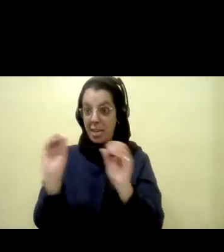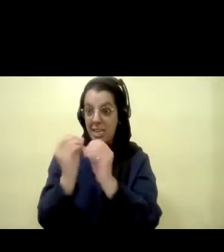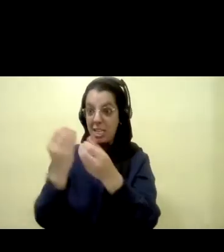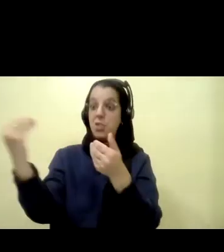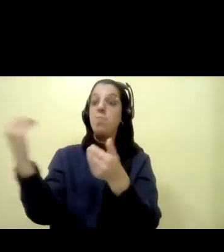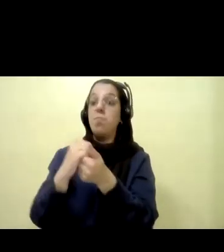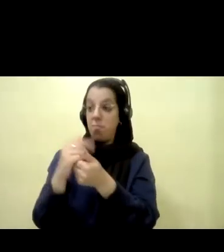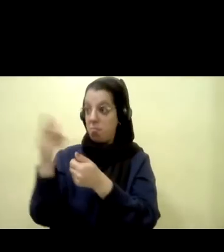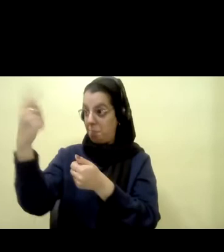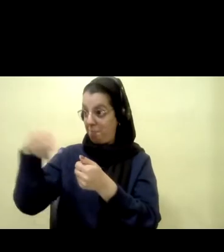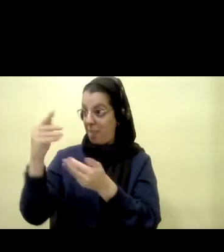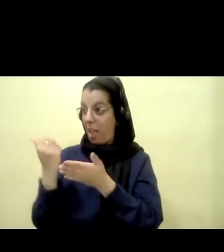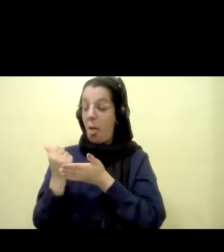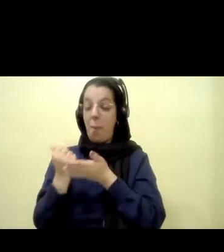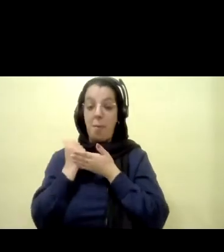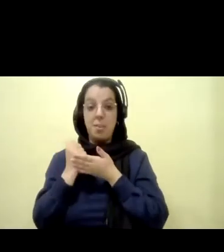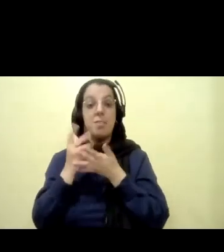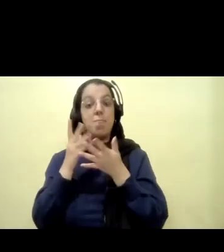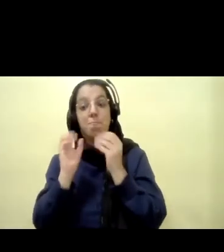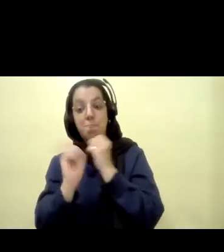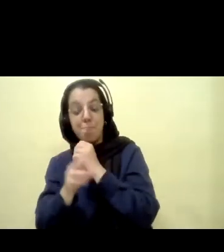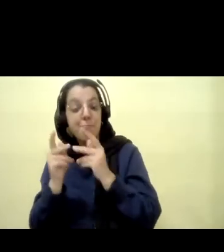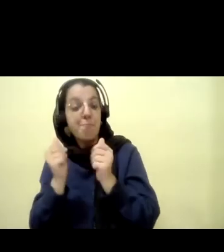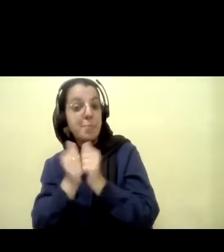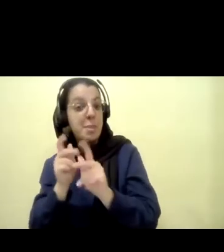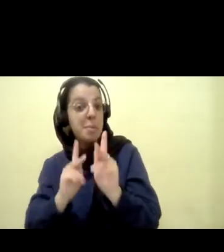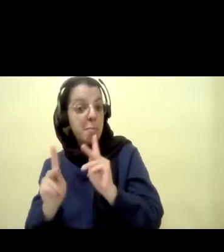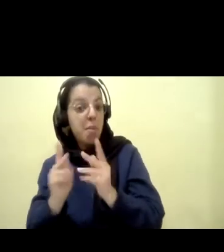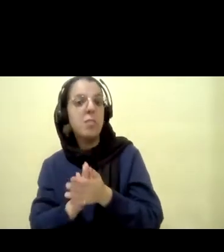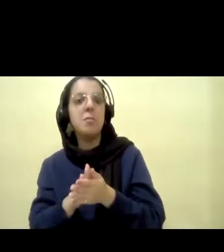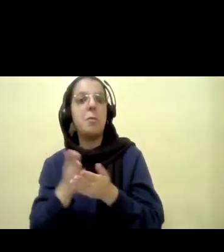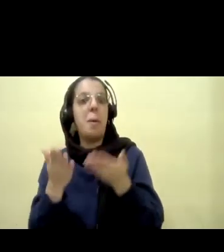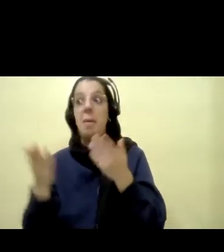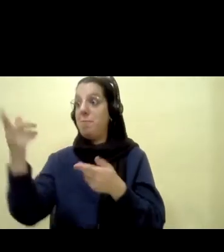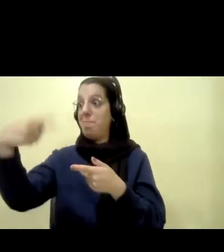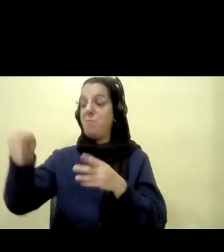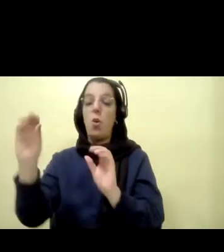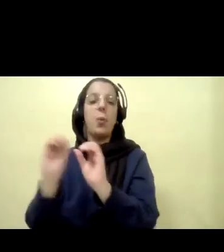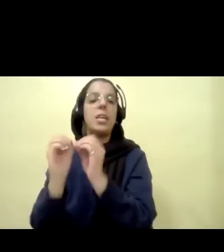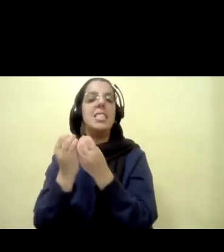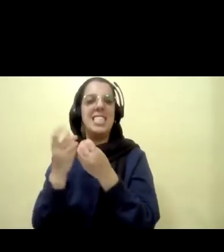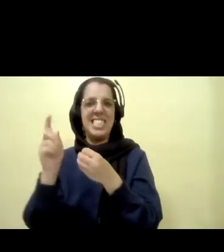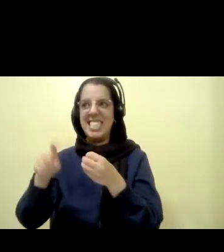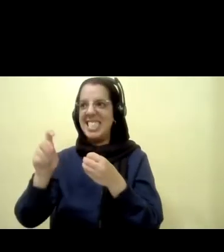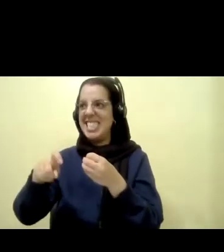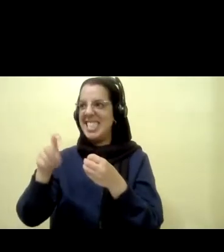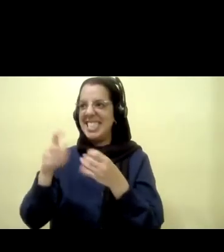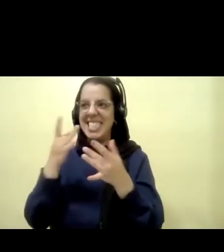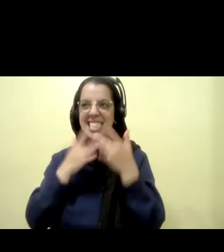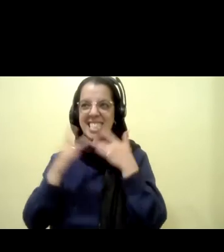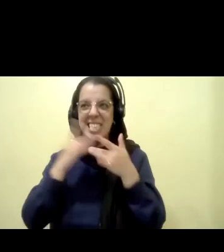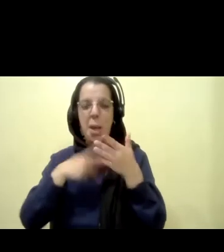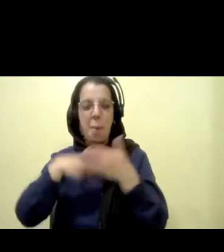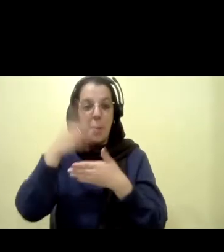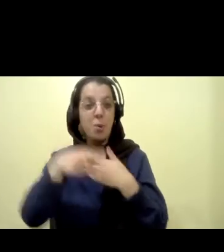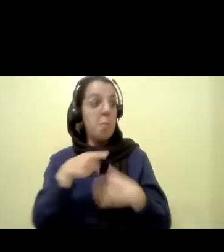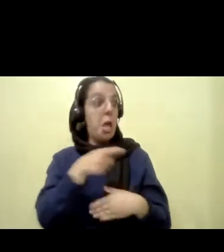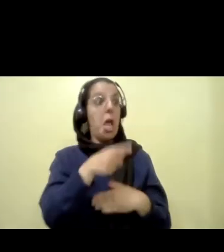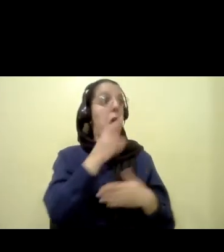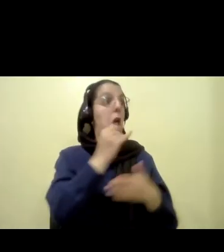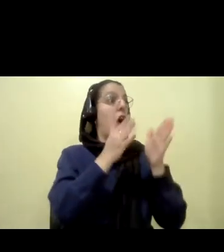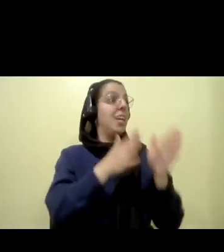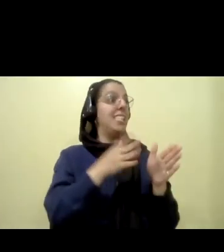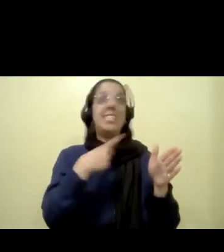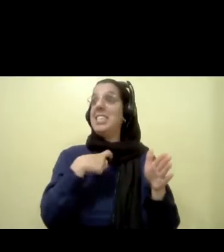get folks out. So maybe they are an organization that really needs programming, and you're an artist who really needs an audience.